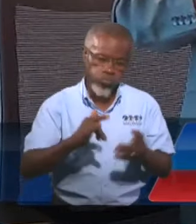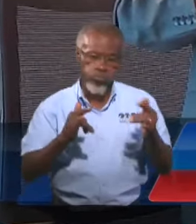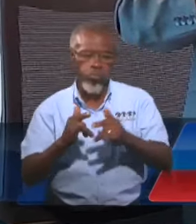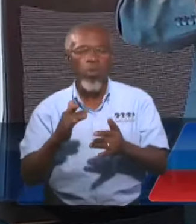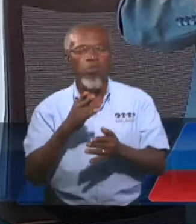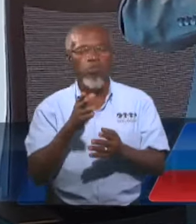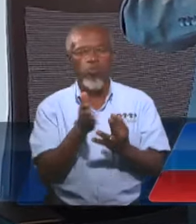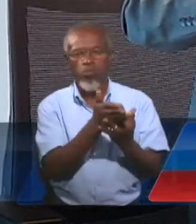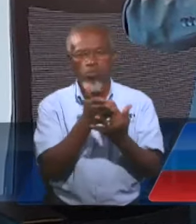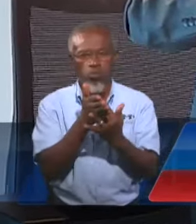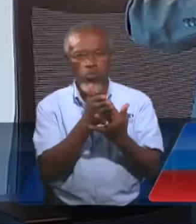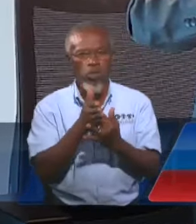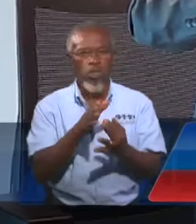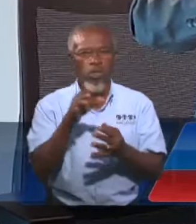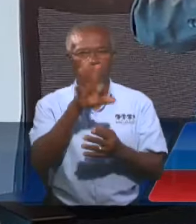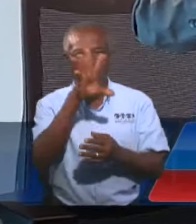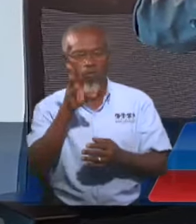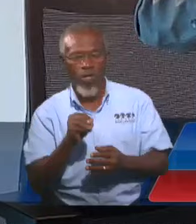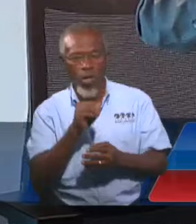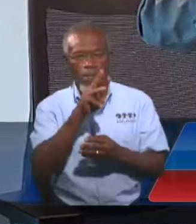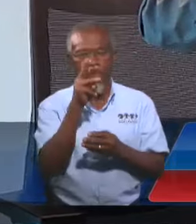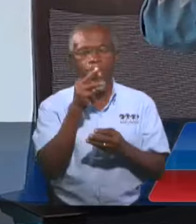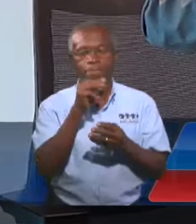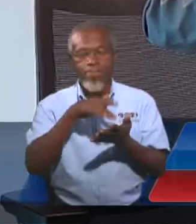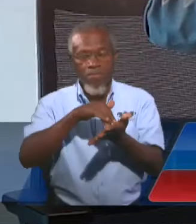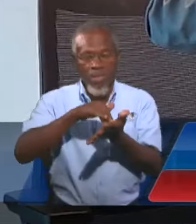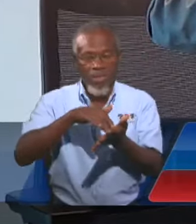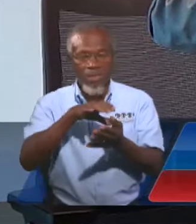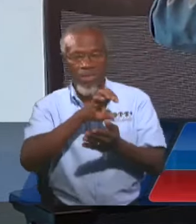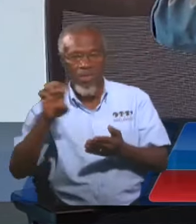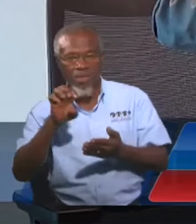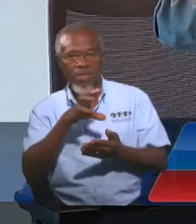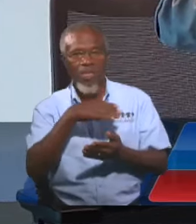Africa, and Asia to destinations in the Caribbean and South